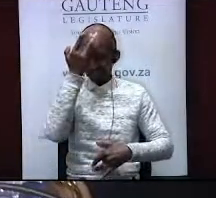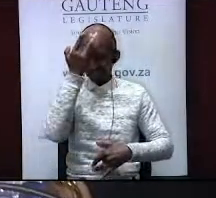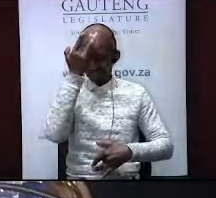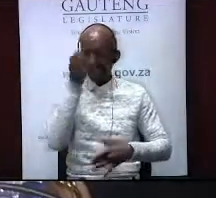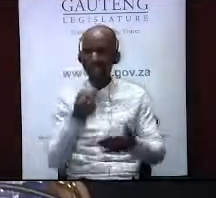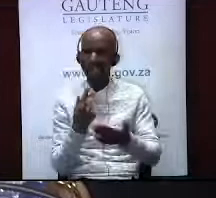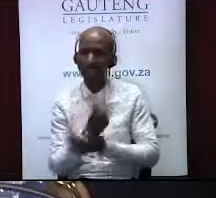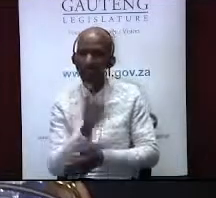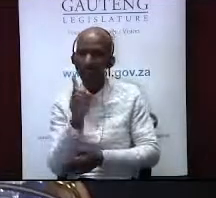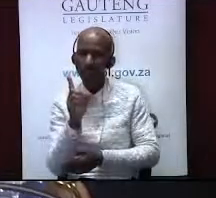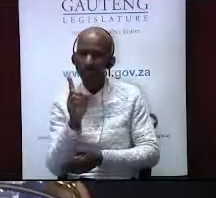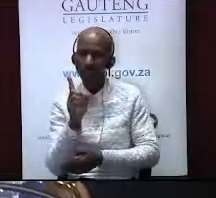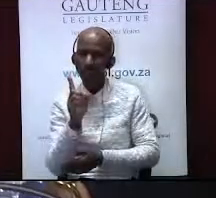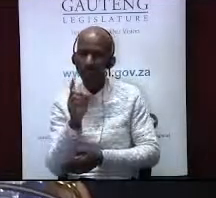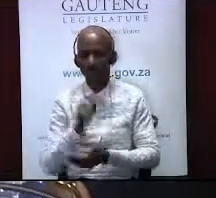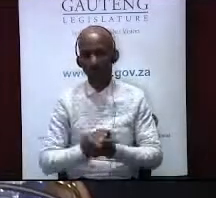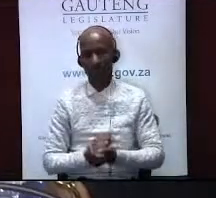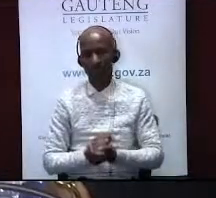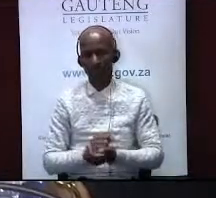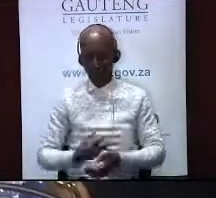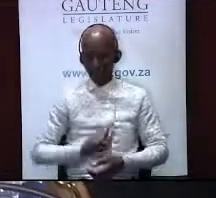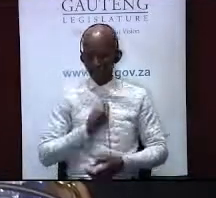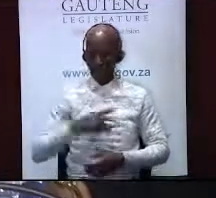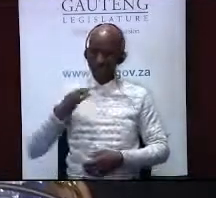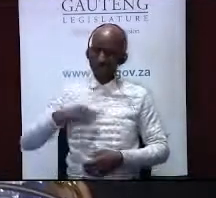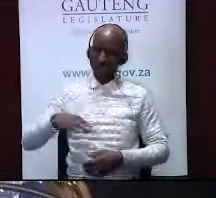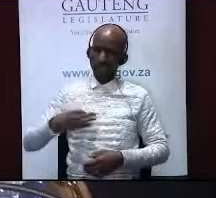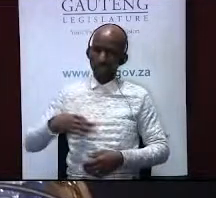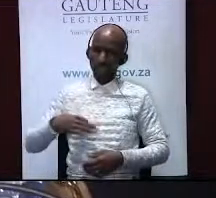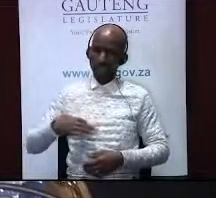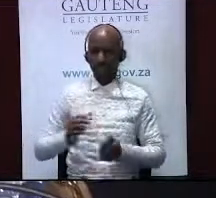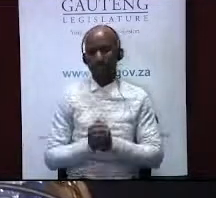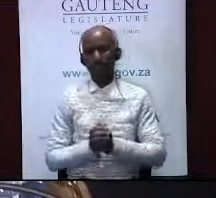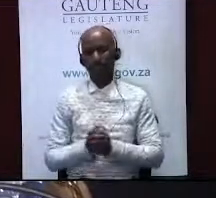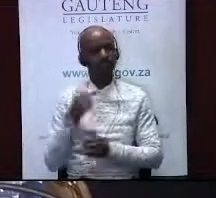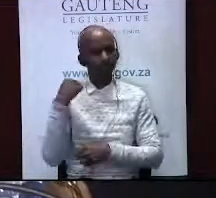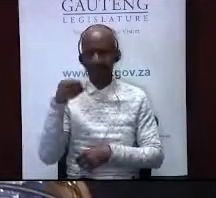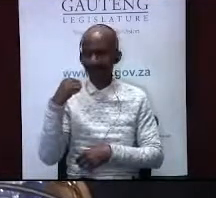Go etsagetseng young girls.